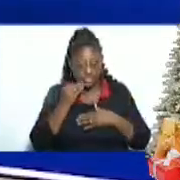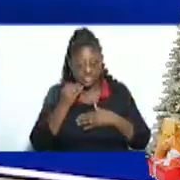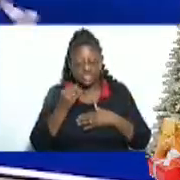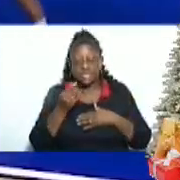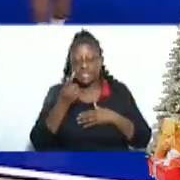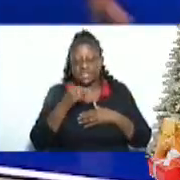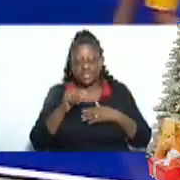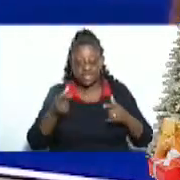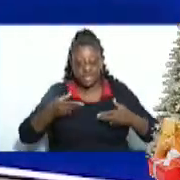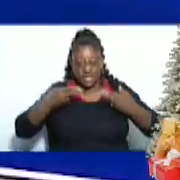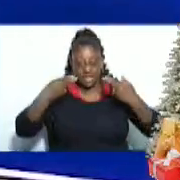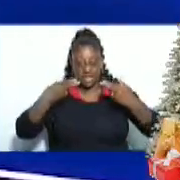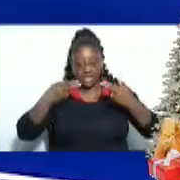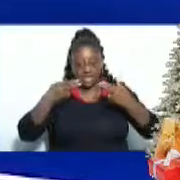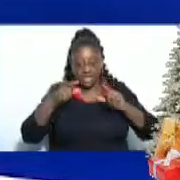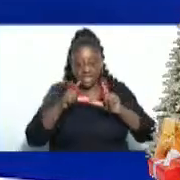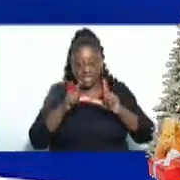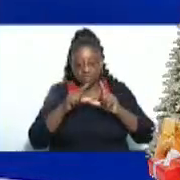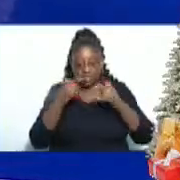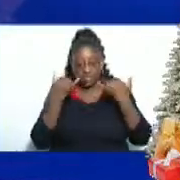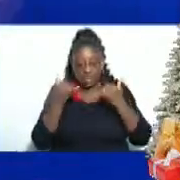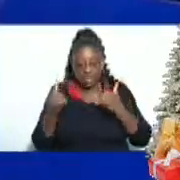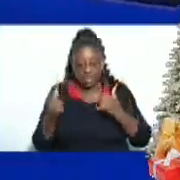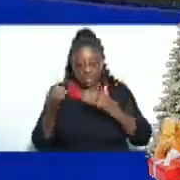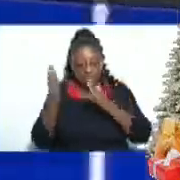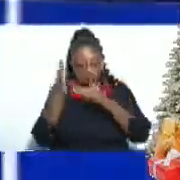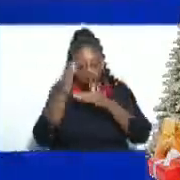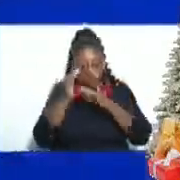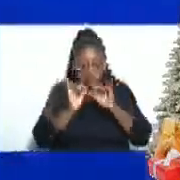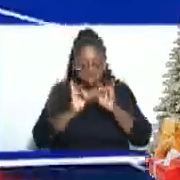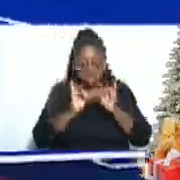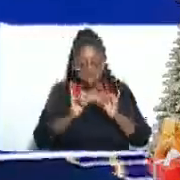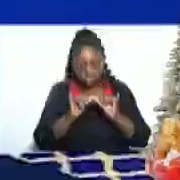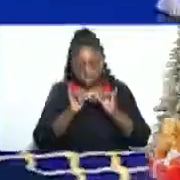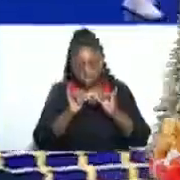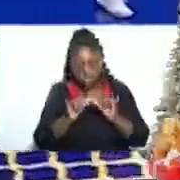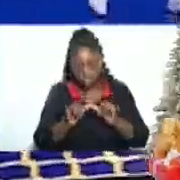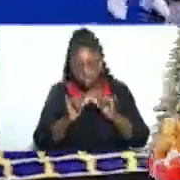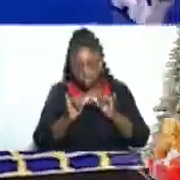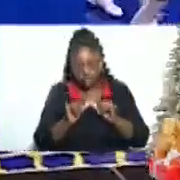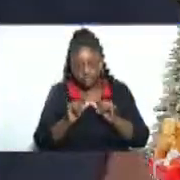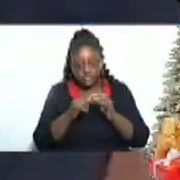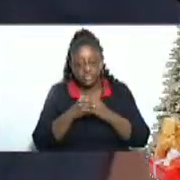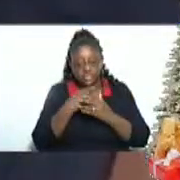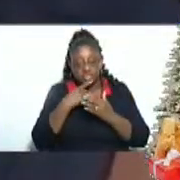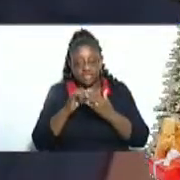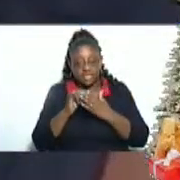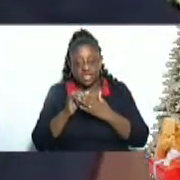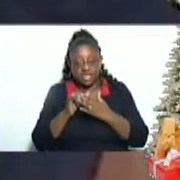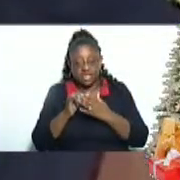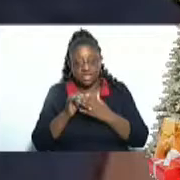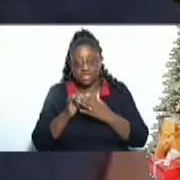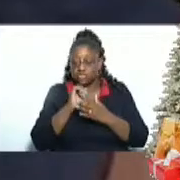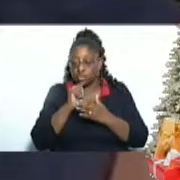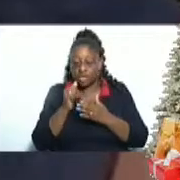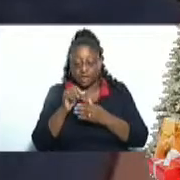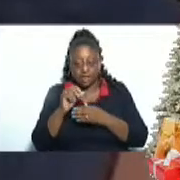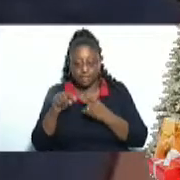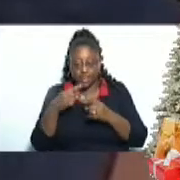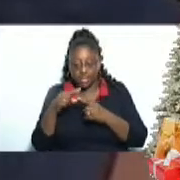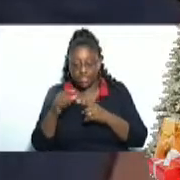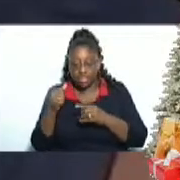of play, high level of play, and hopefully we can just keep on carrying it over. This tournament, yes, there's a lot on the line, but it's not about the money, but it's